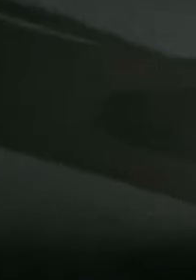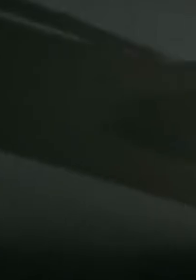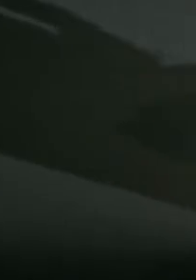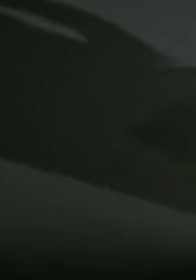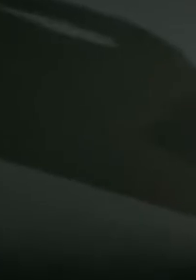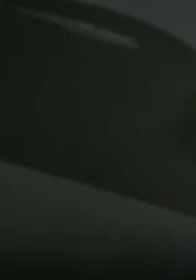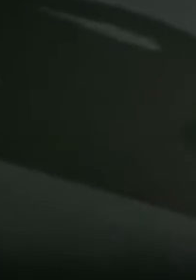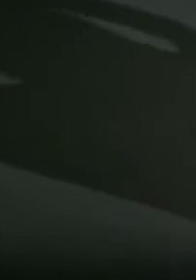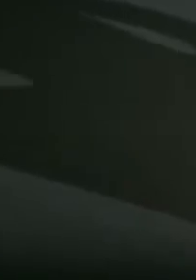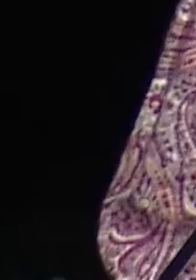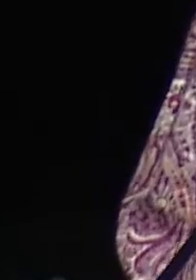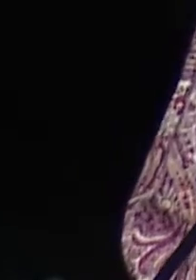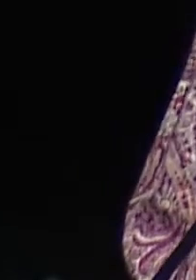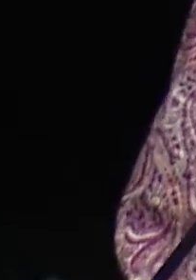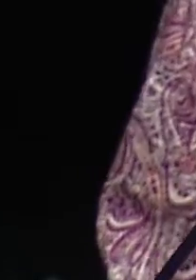Gulbenkian Foundation.